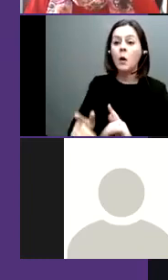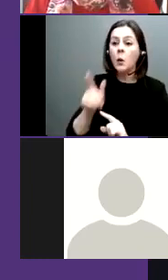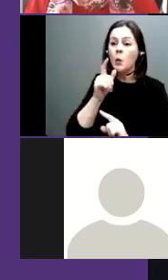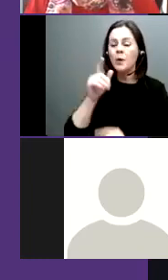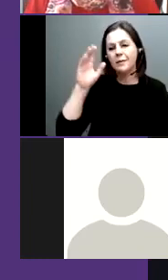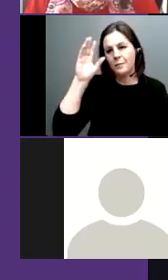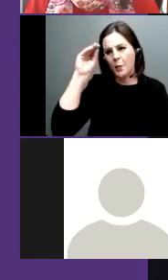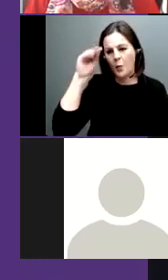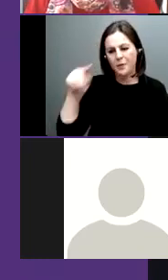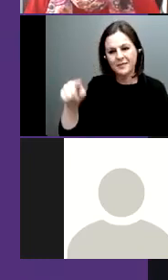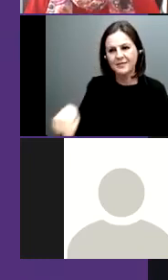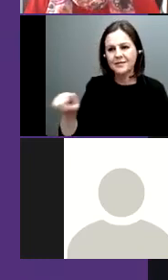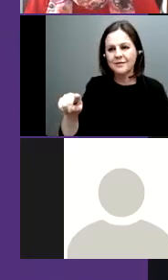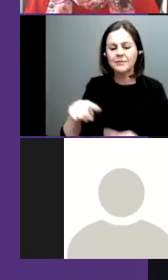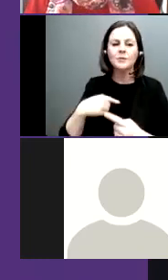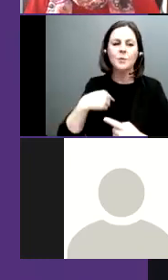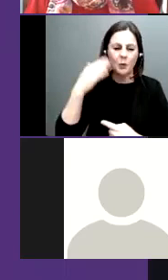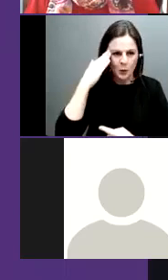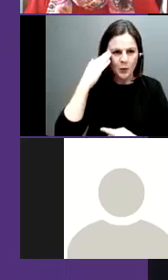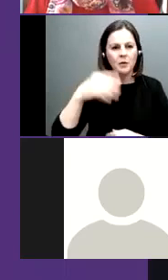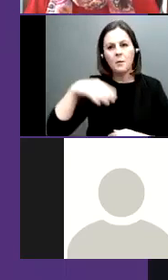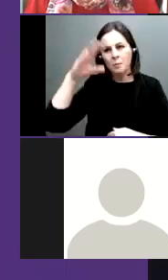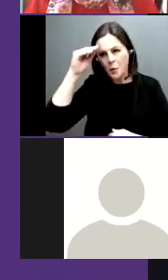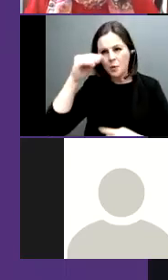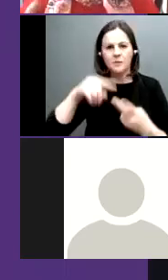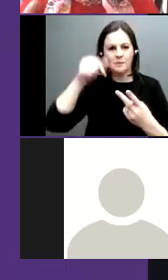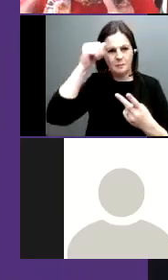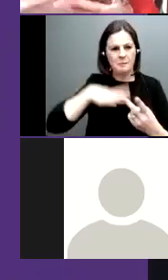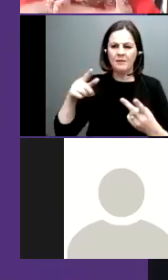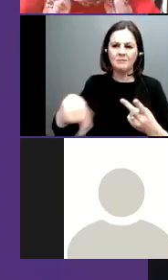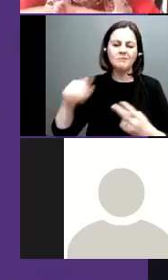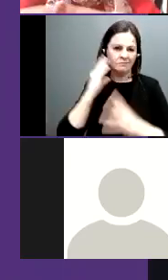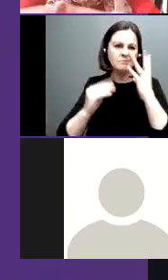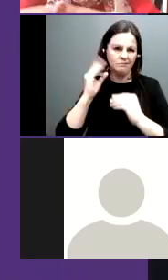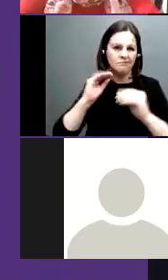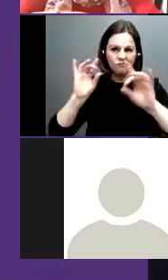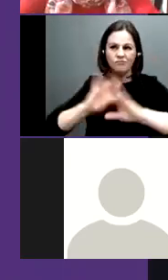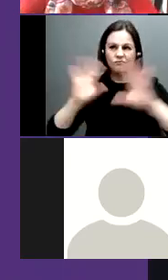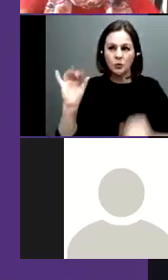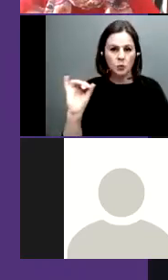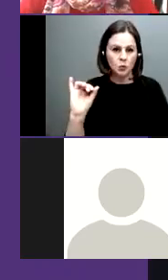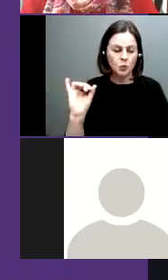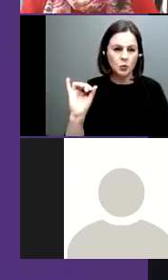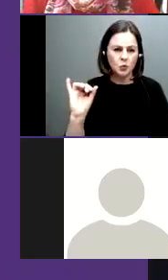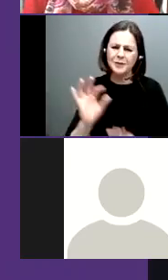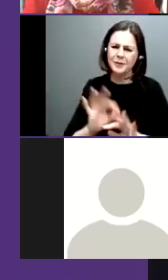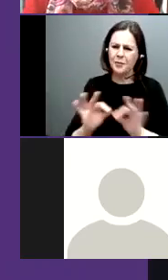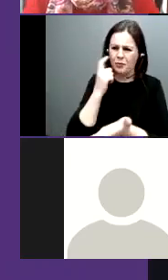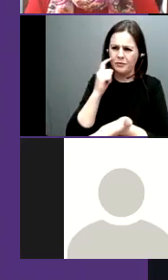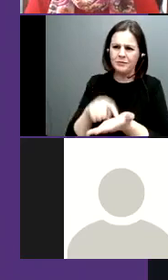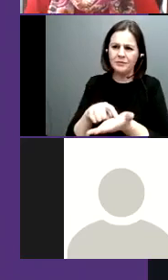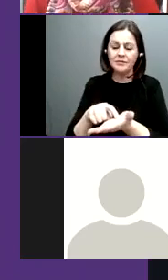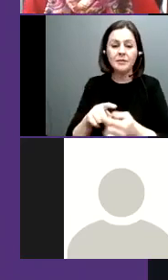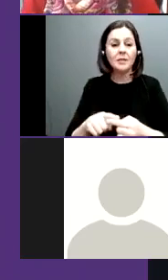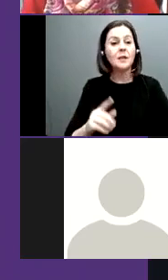are experiencing it as well. And it's important to acknowledge that. And when we go out into the community, which we used